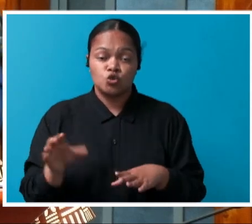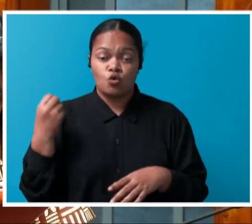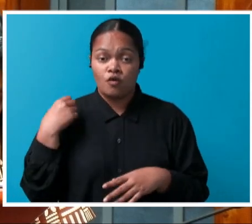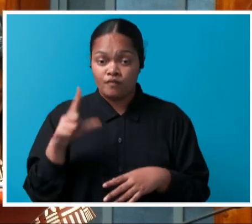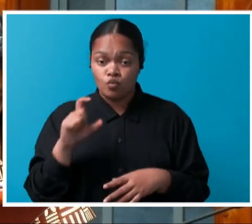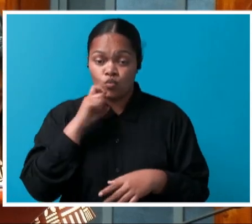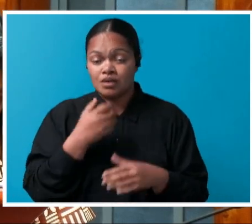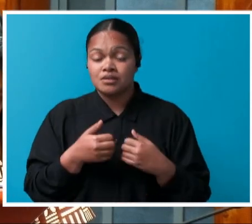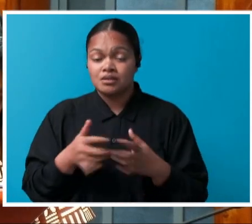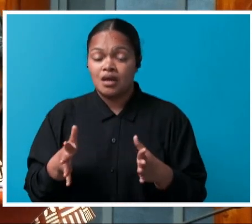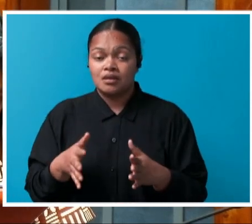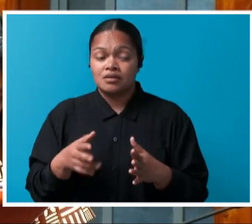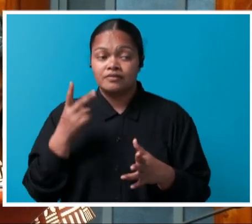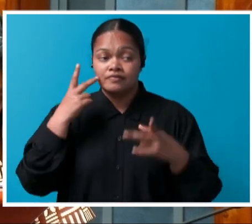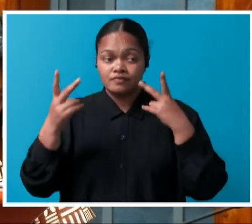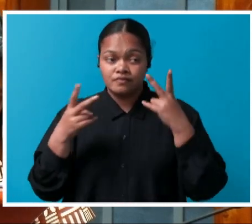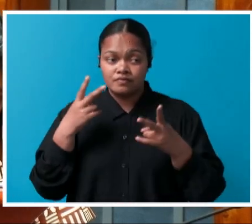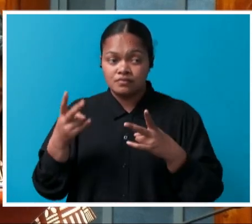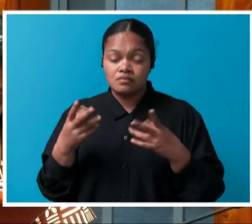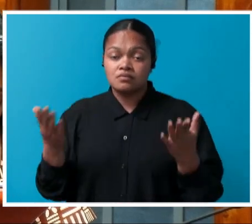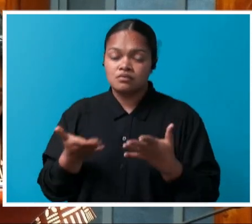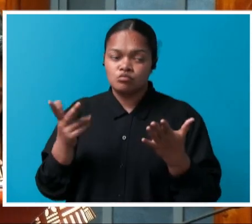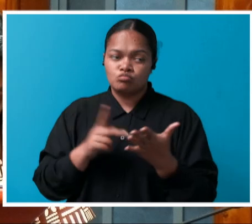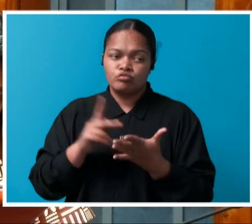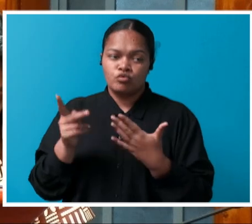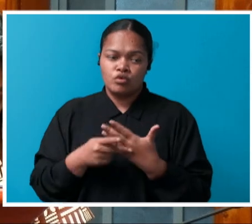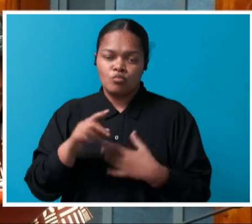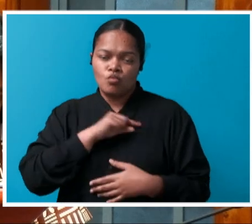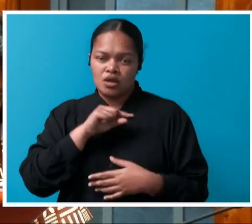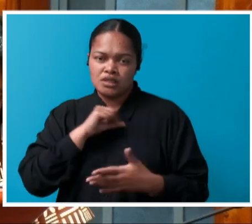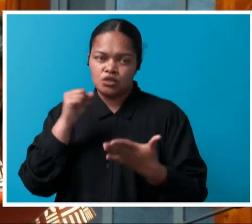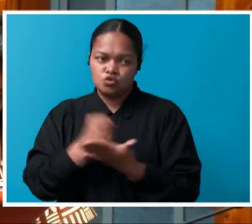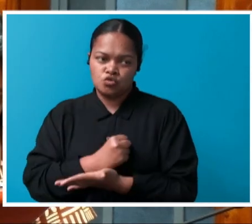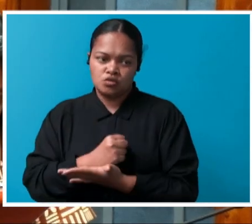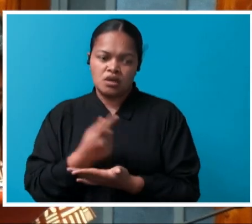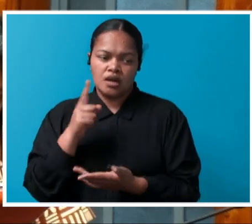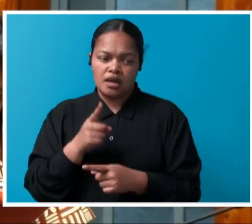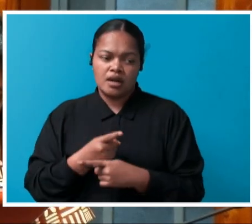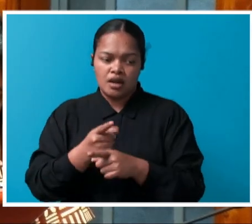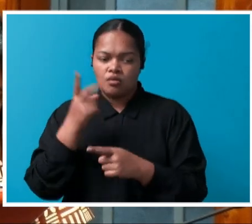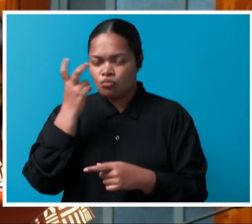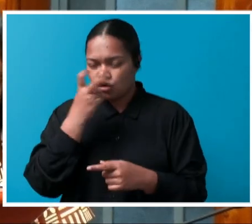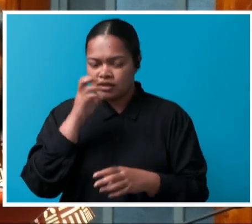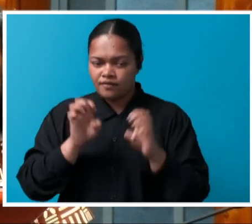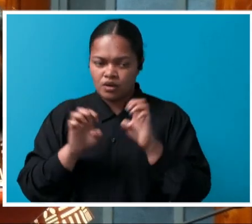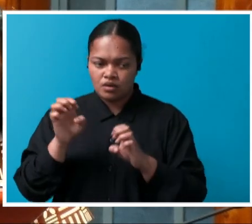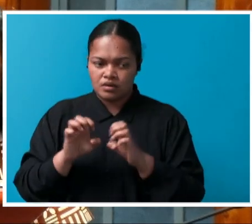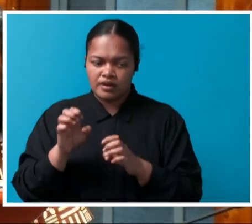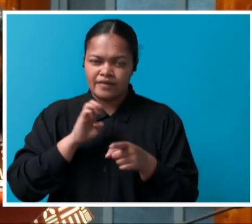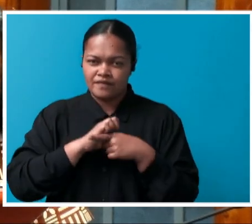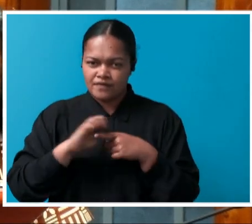facilitate institutional visit, enhance programs, quality assurance, and guide, monitor, and evaluate the effectiveness of